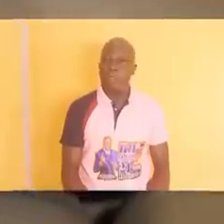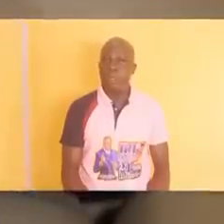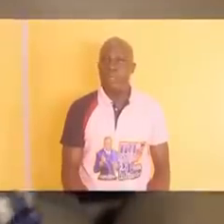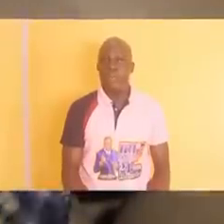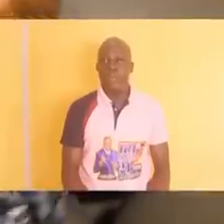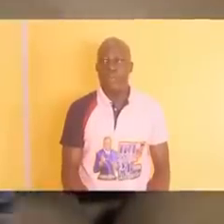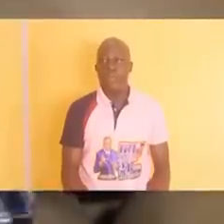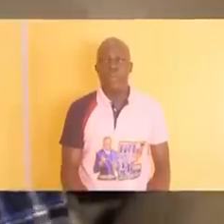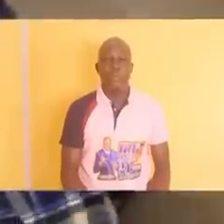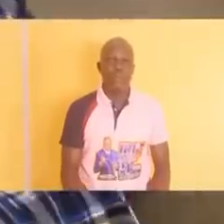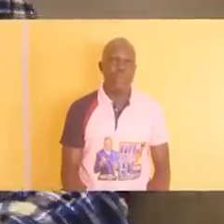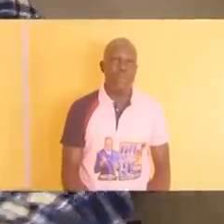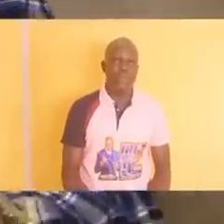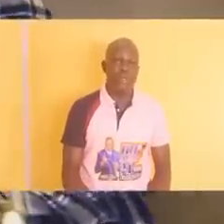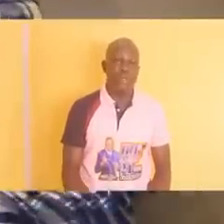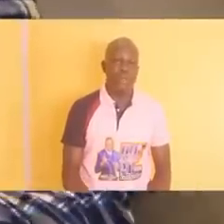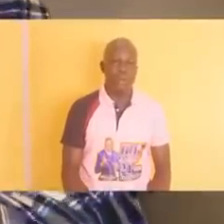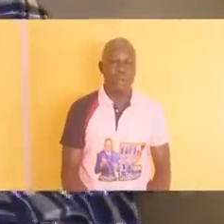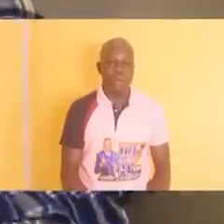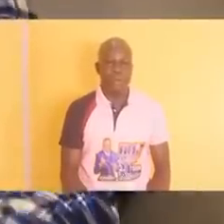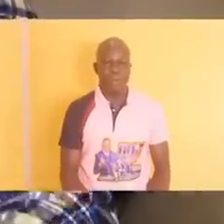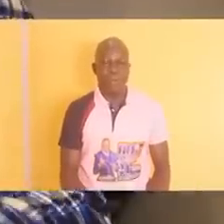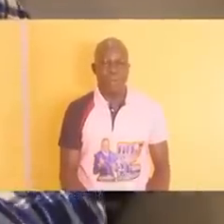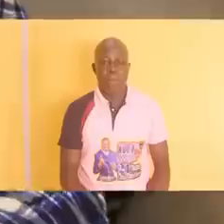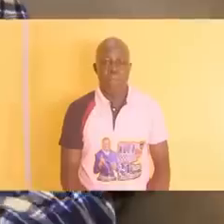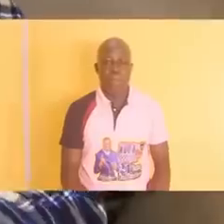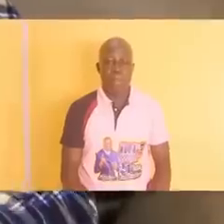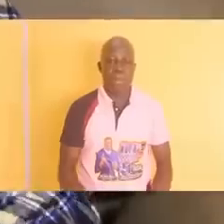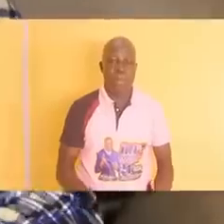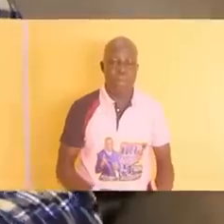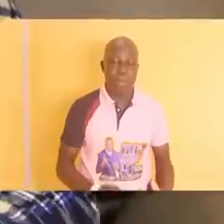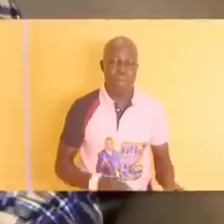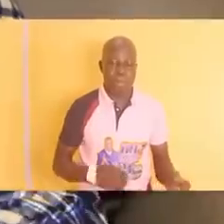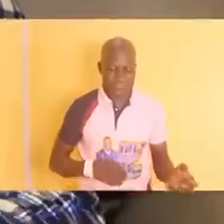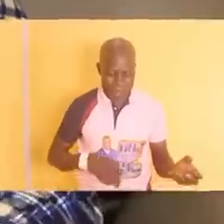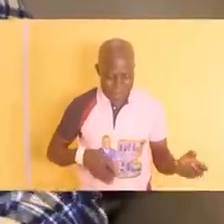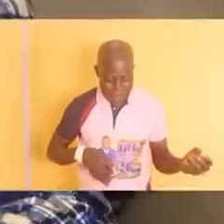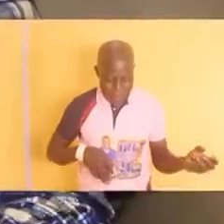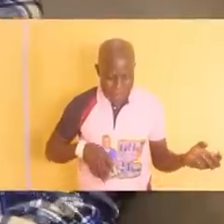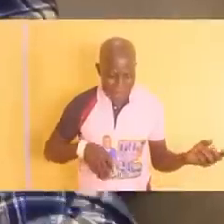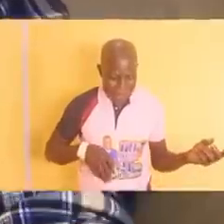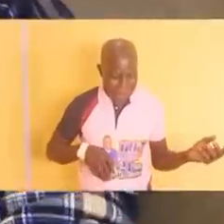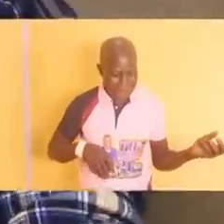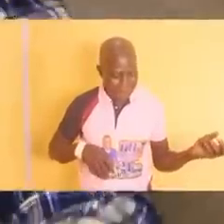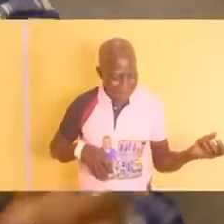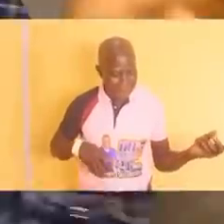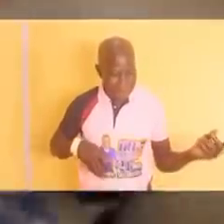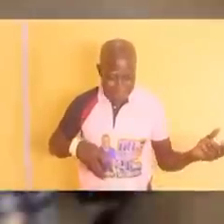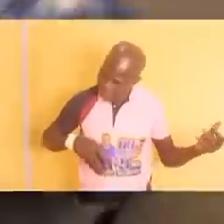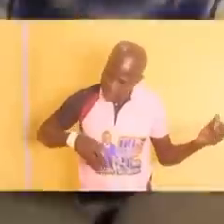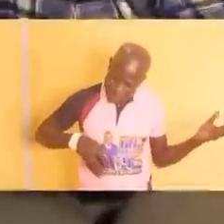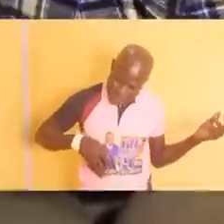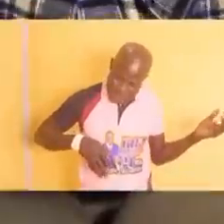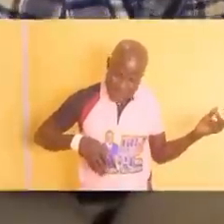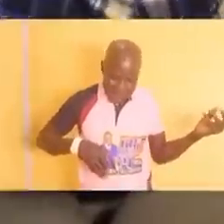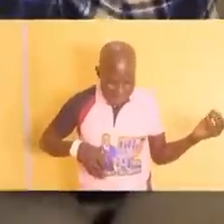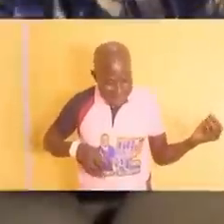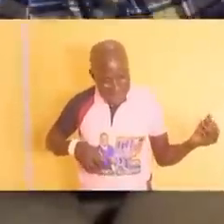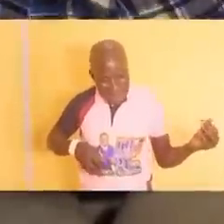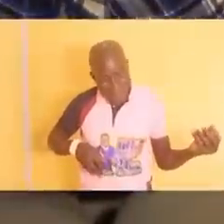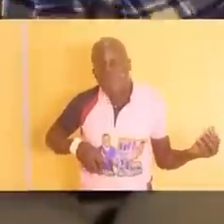oba ke lo kin le fo olorun pe o kin le fi jesu bi pe